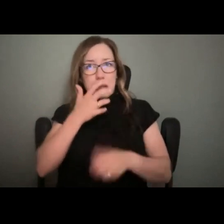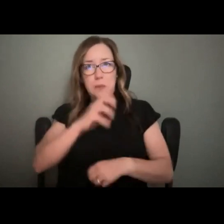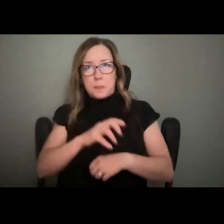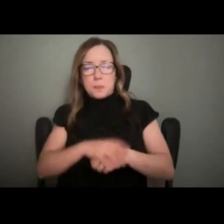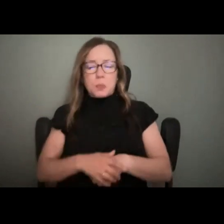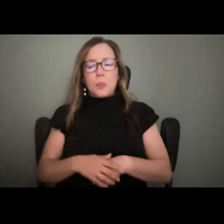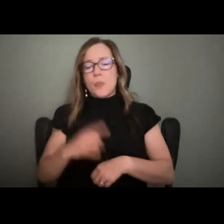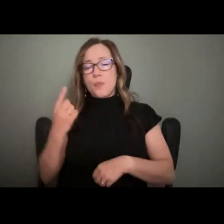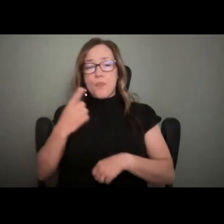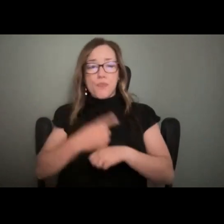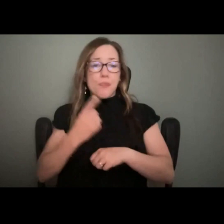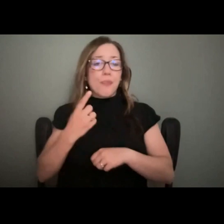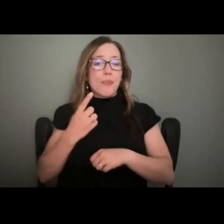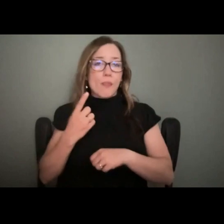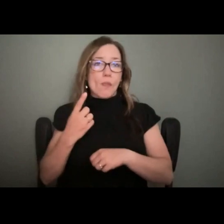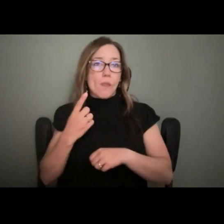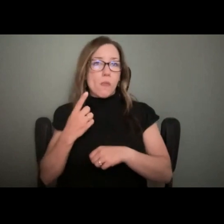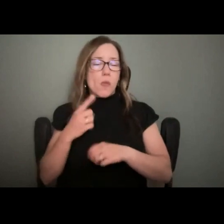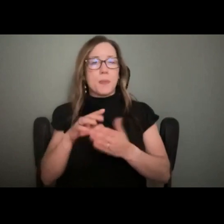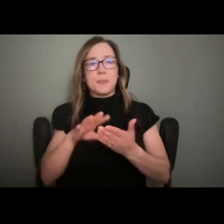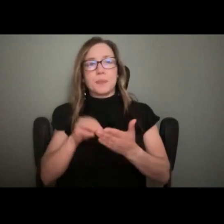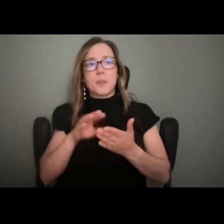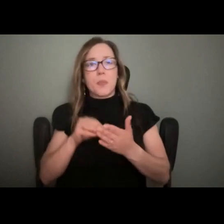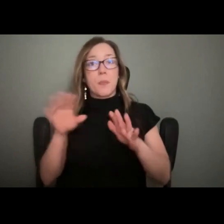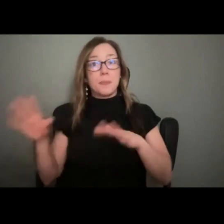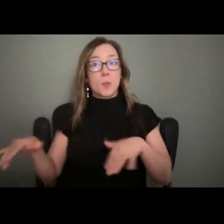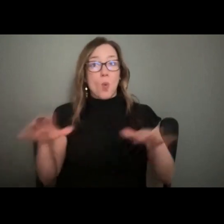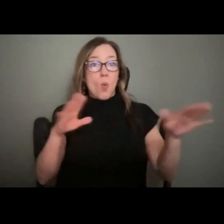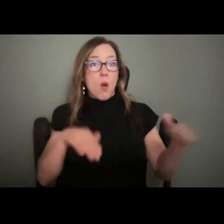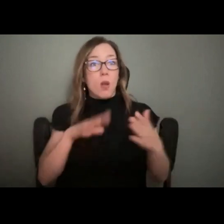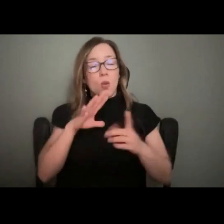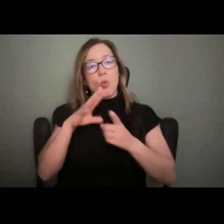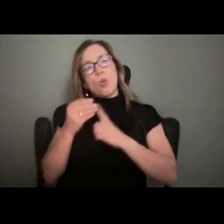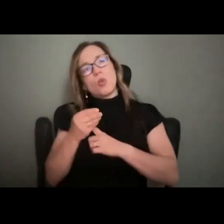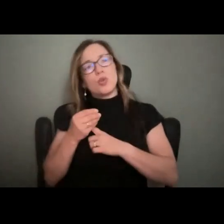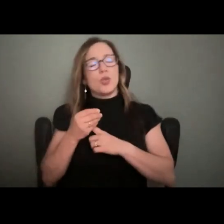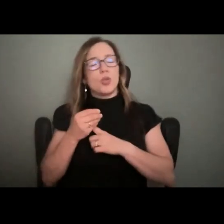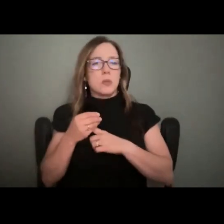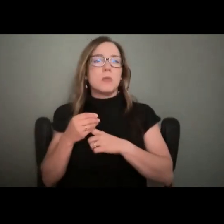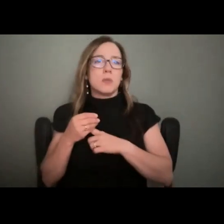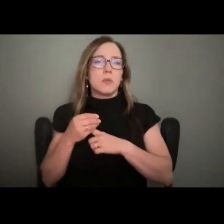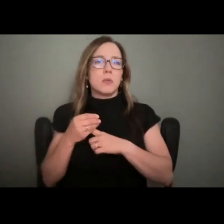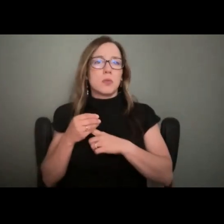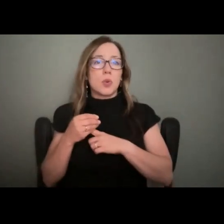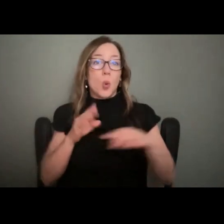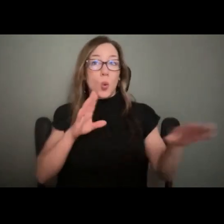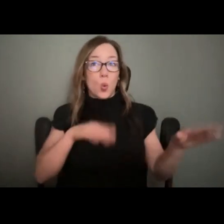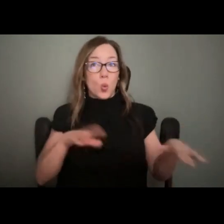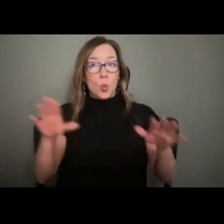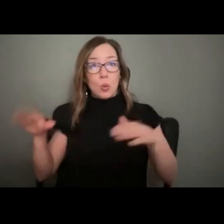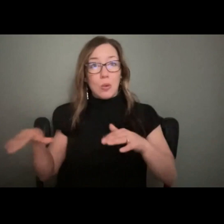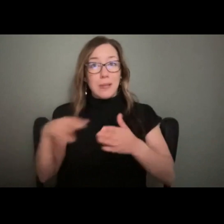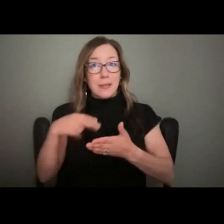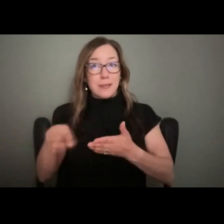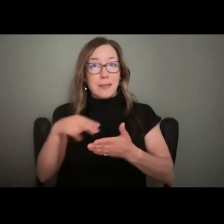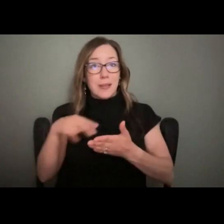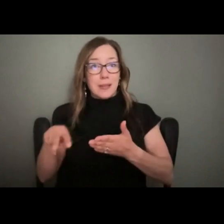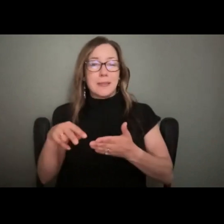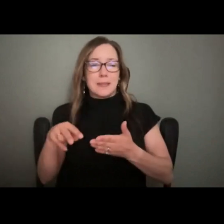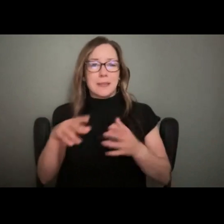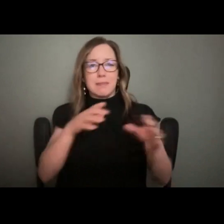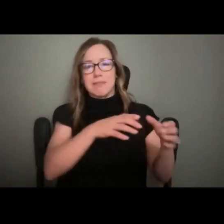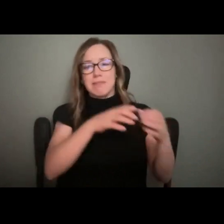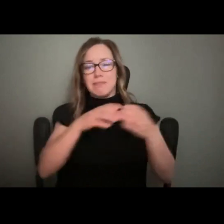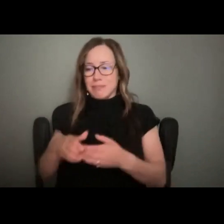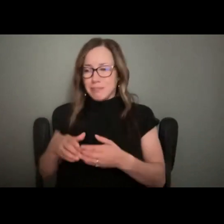they were learning about Hawaiian culture, and there was a hula dancing troupe that came and taught them some hula, brought